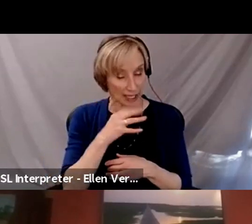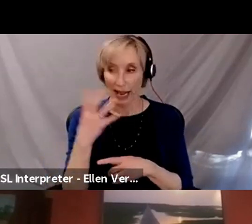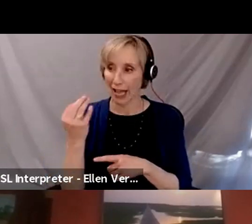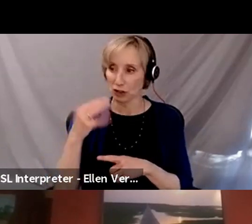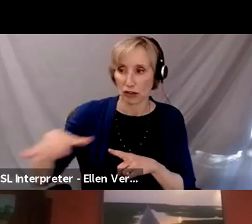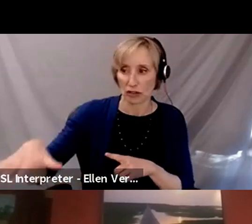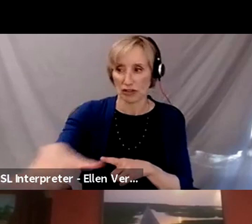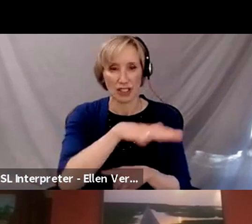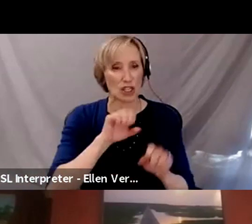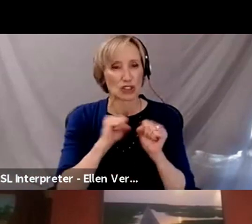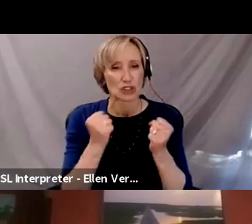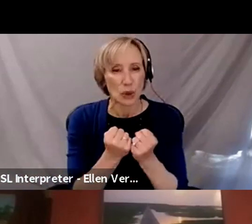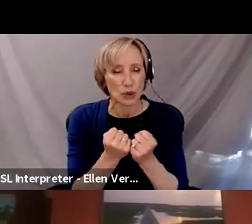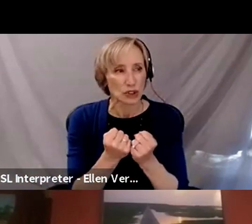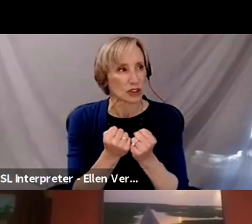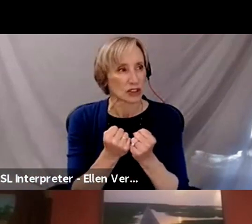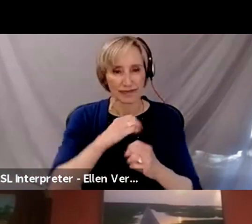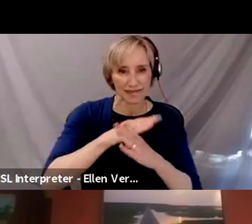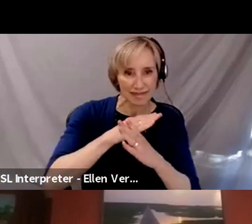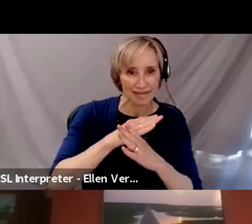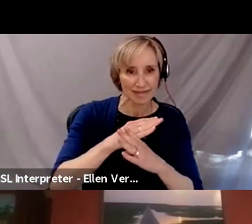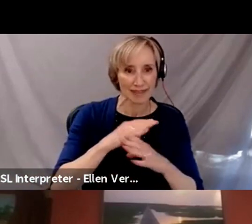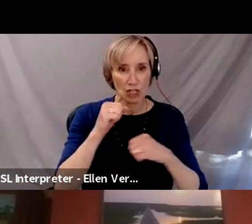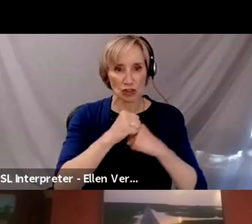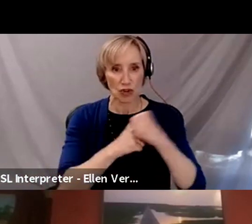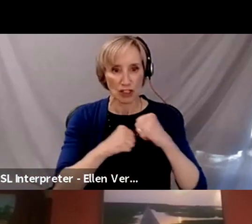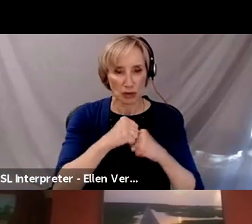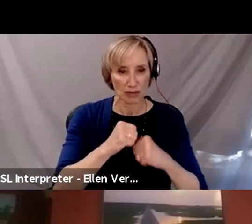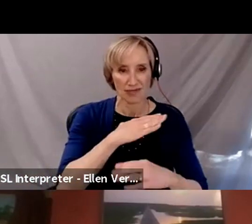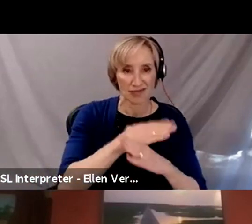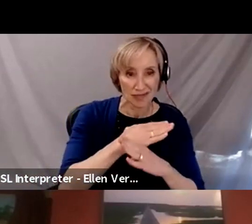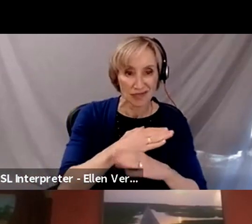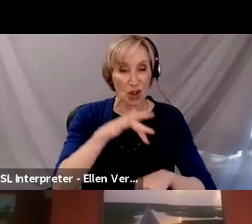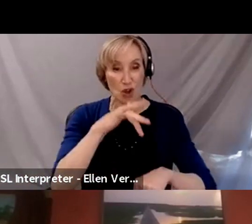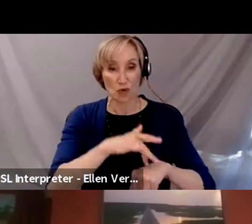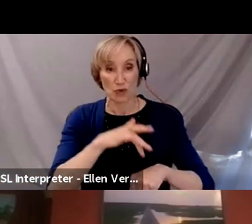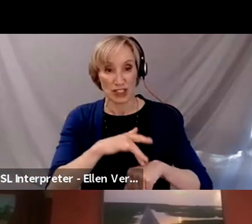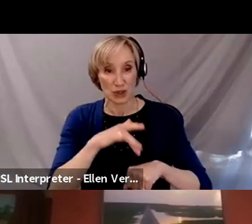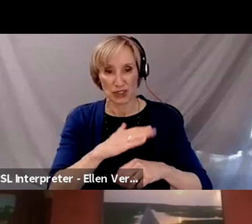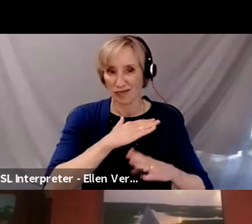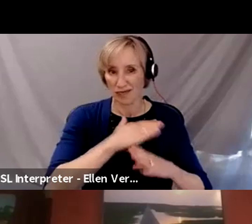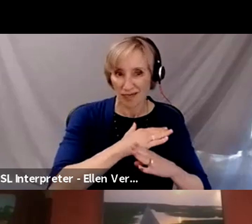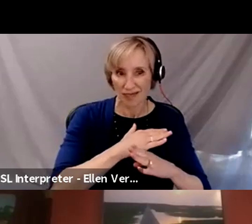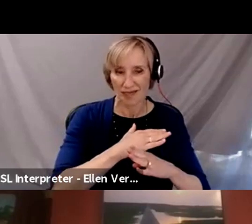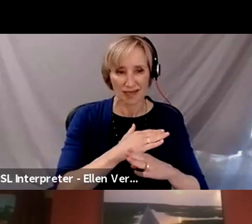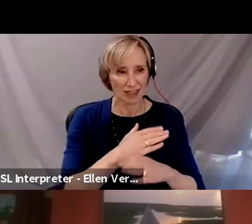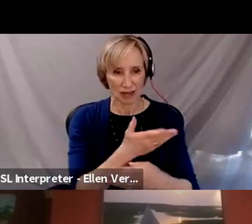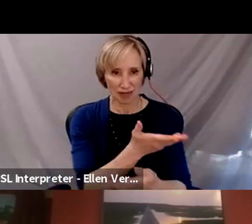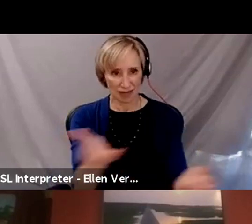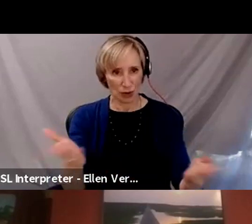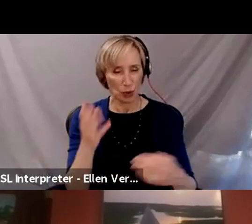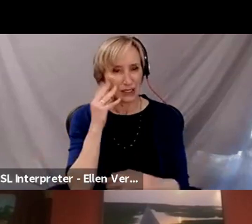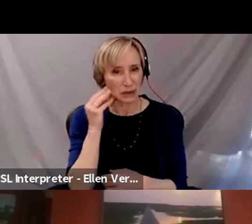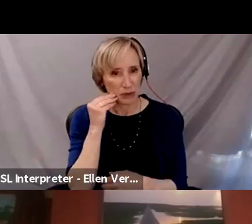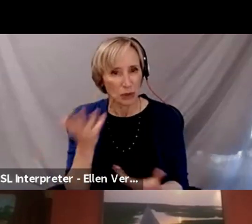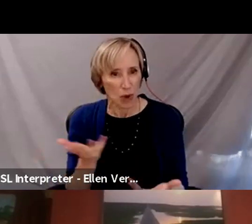conditions, structural issues, lack of access to resources, etc., exist for you and other members of our community that